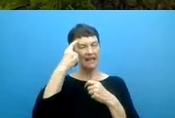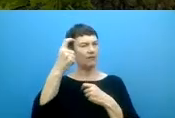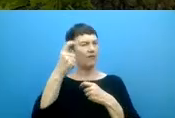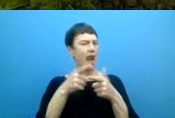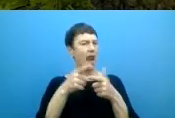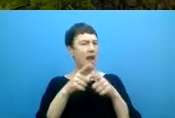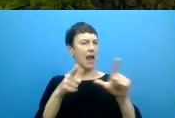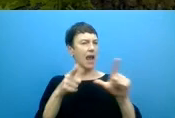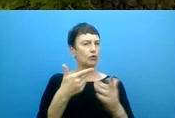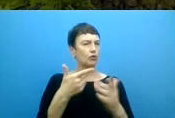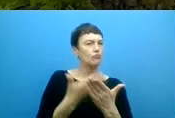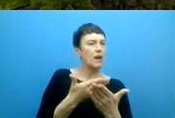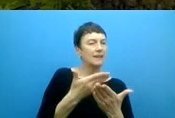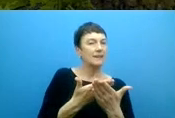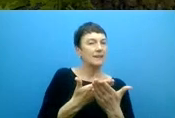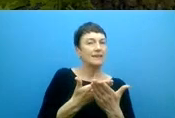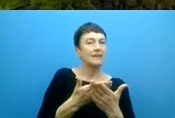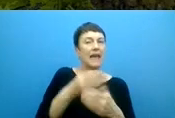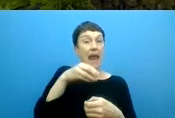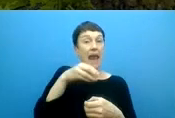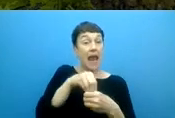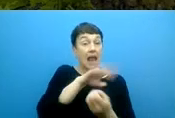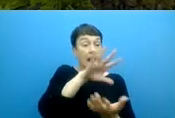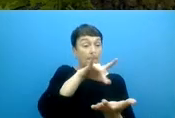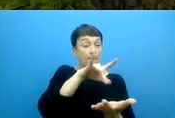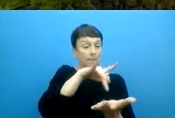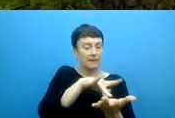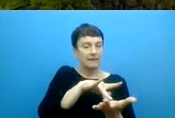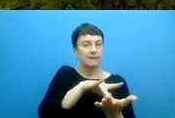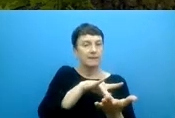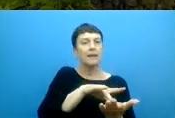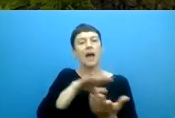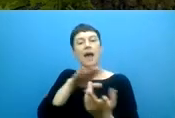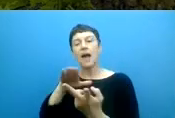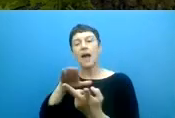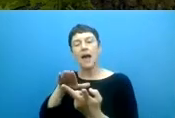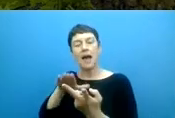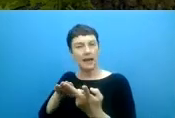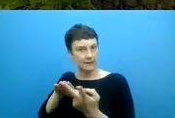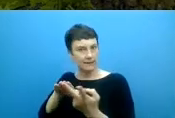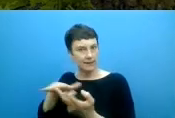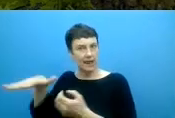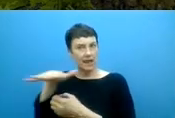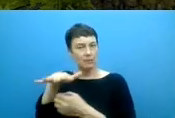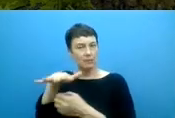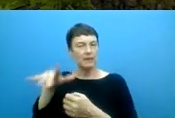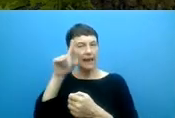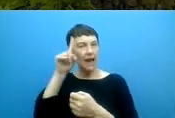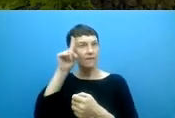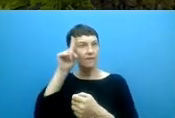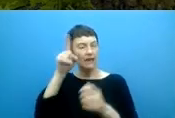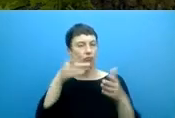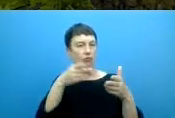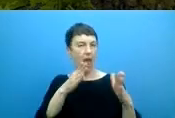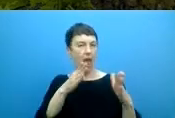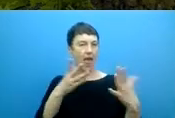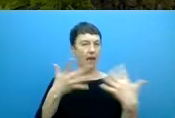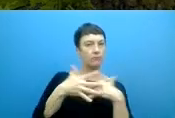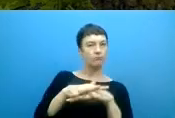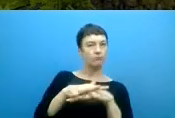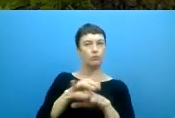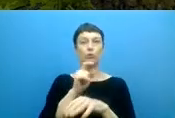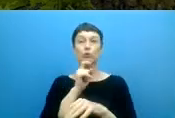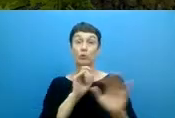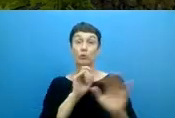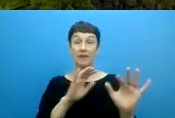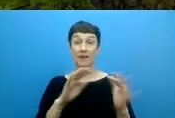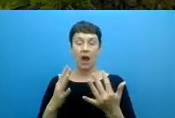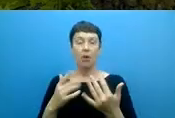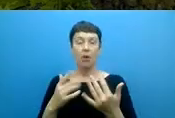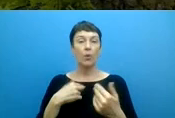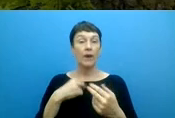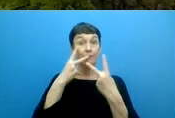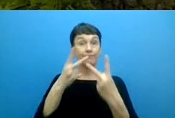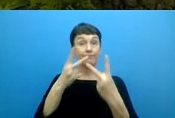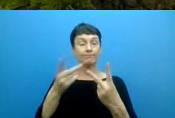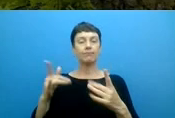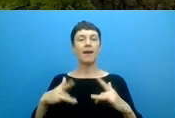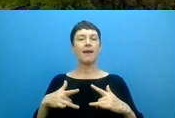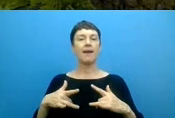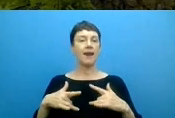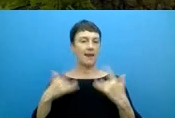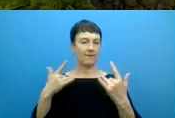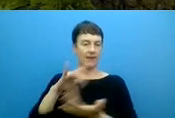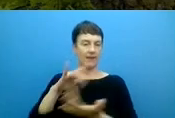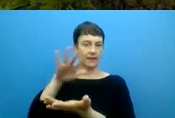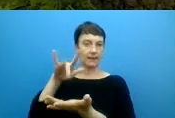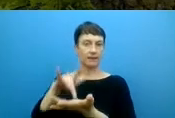on campus and residences and private student organizations, focusing mainly on the living spaces. My name is